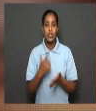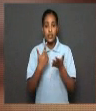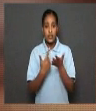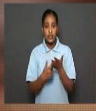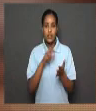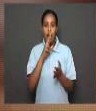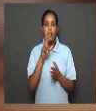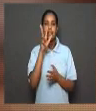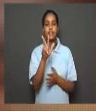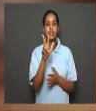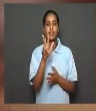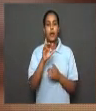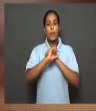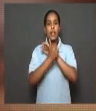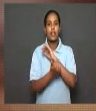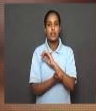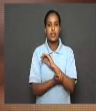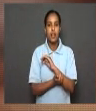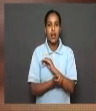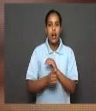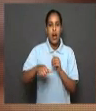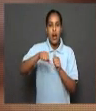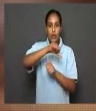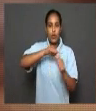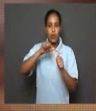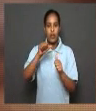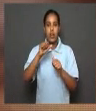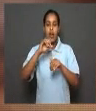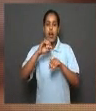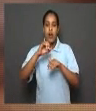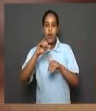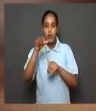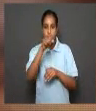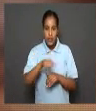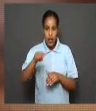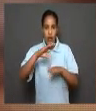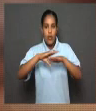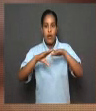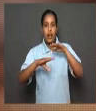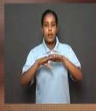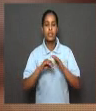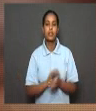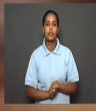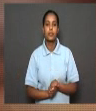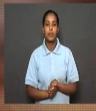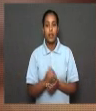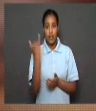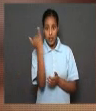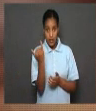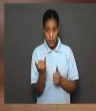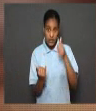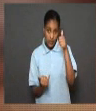These are the three basic atomic orbital overlaps. In image